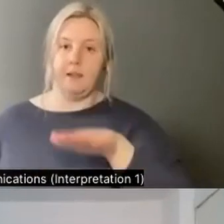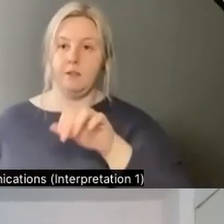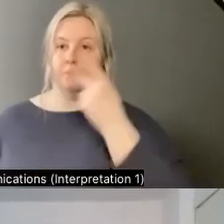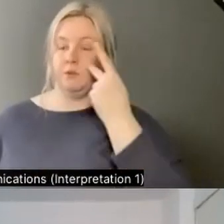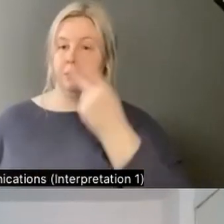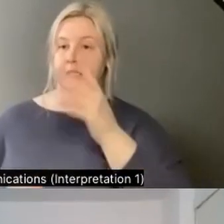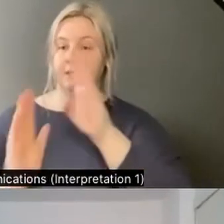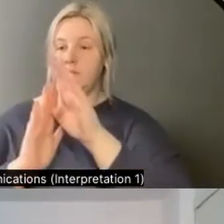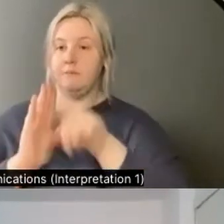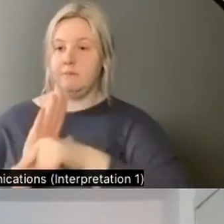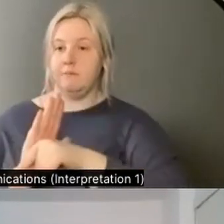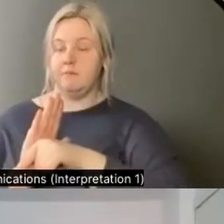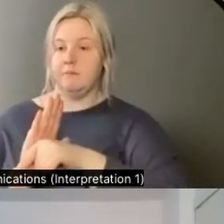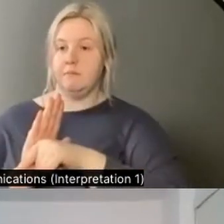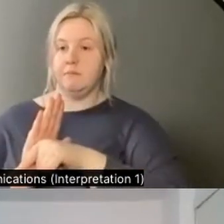and a large kind of,